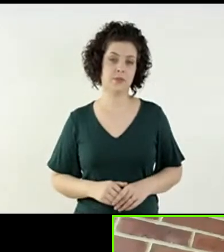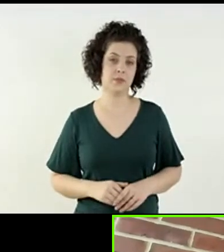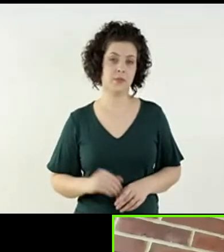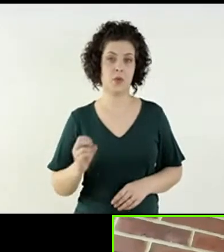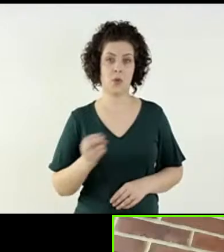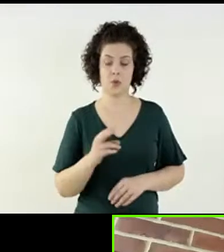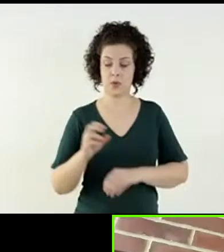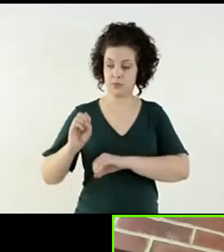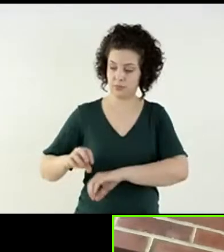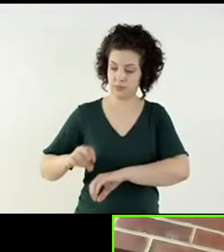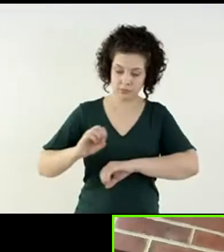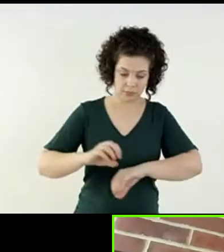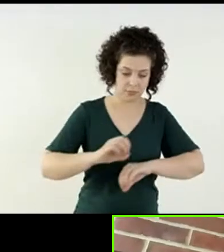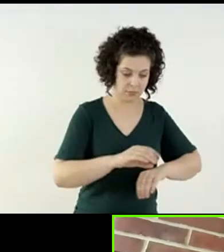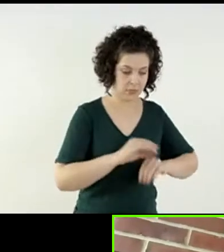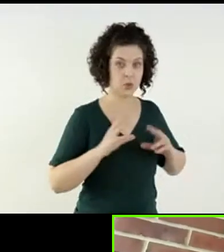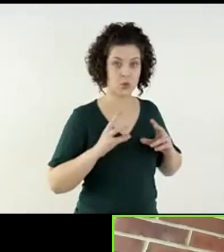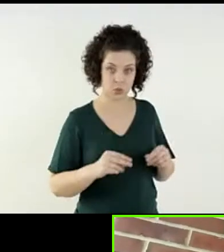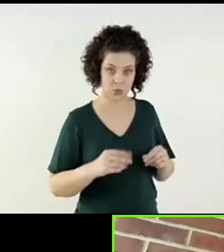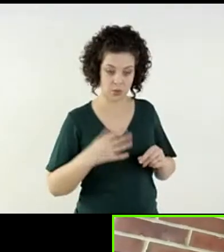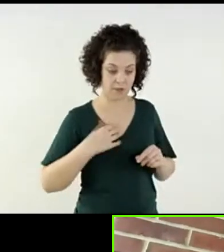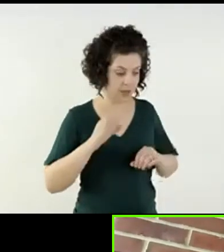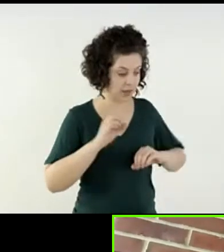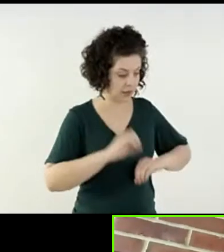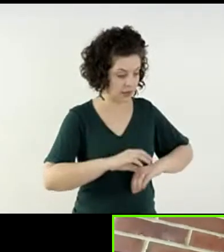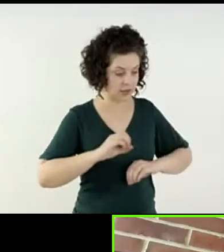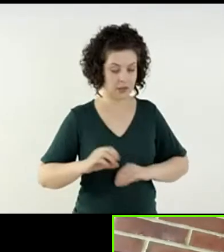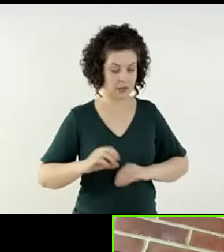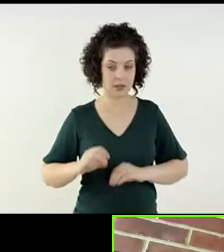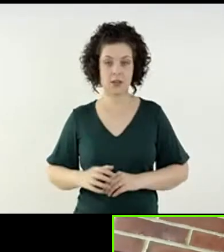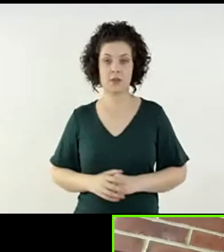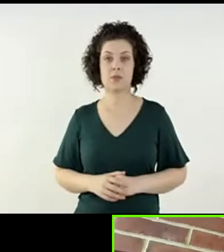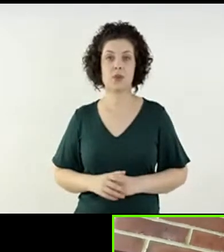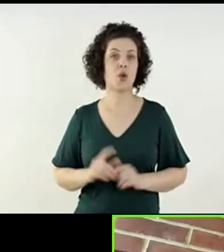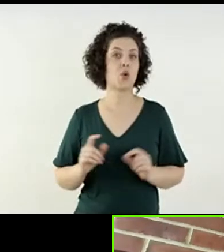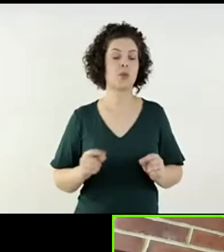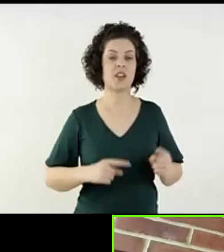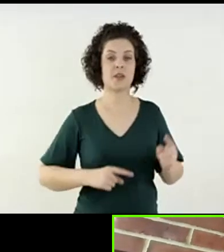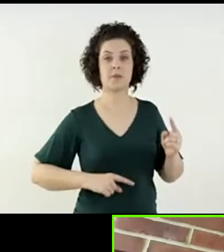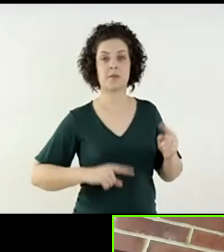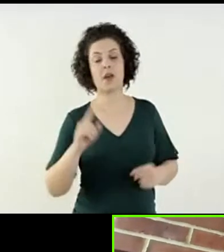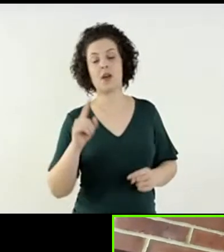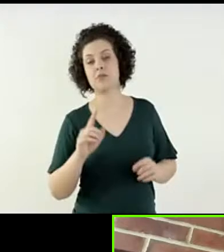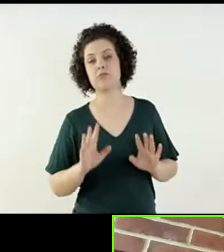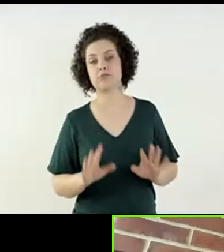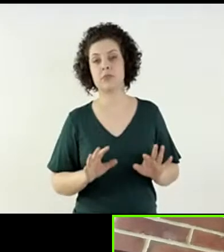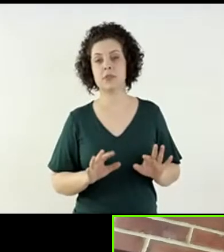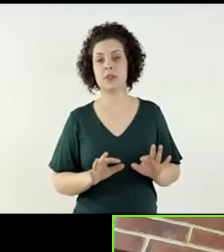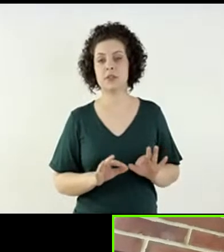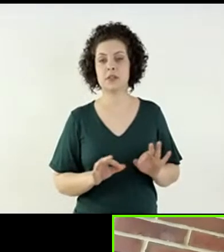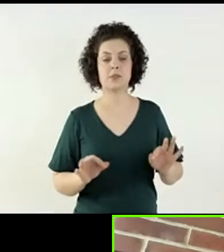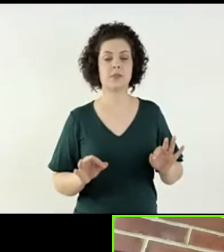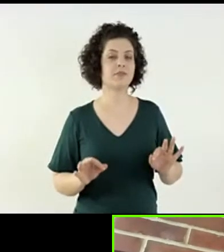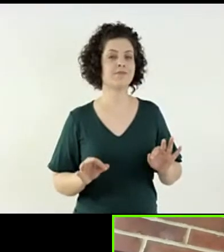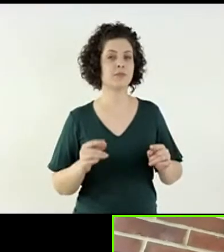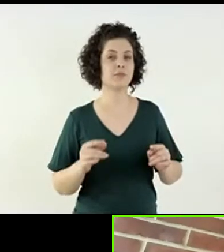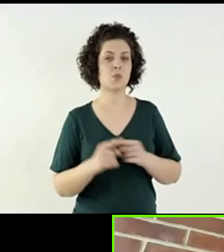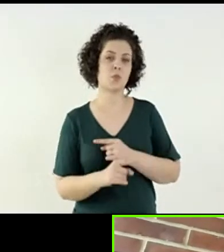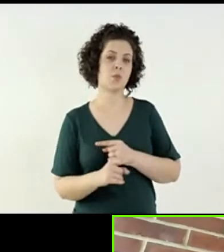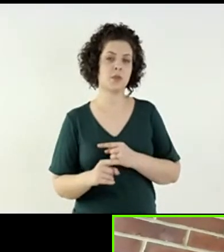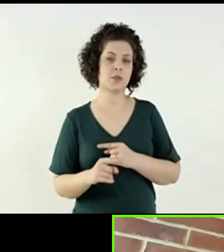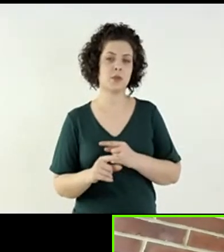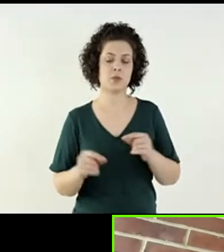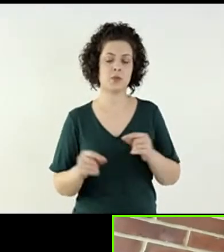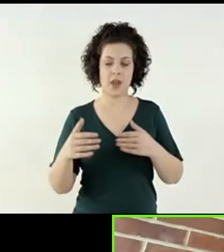something radical, I think, that has left the building. And that I clearly am interested in